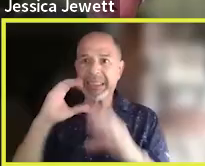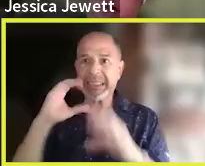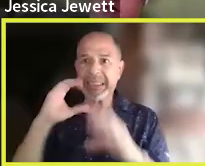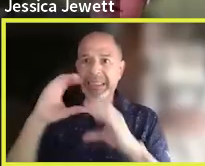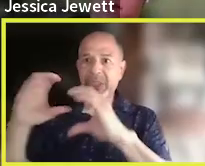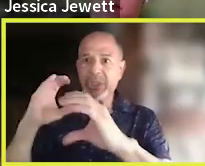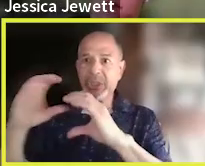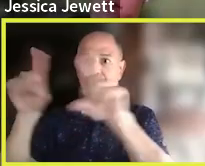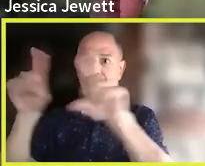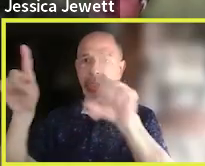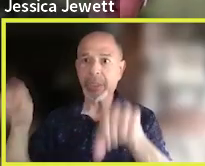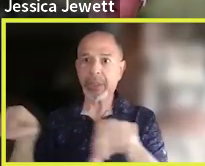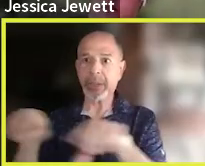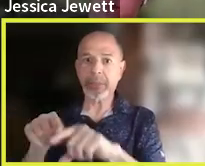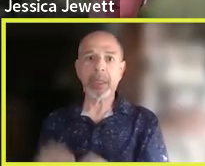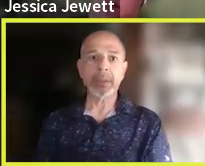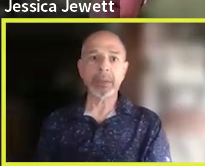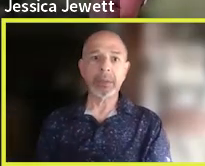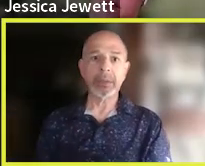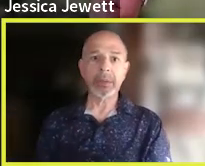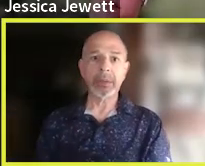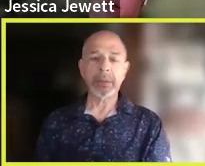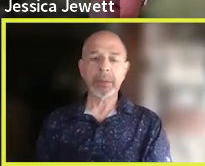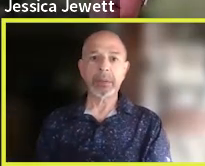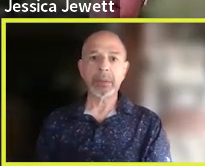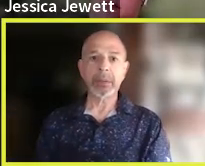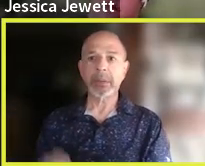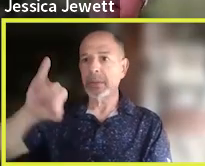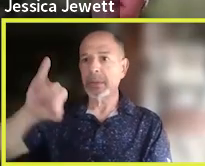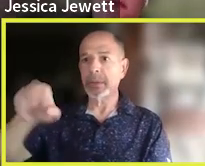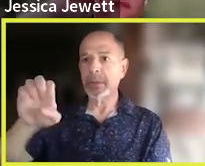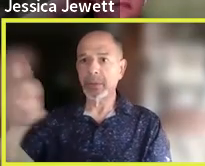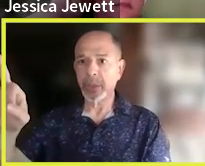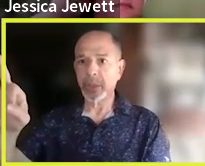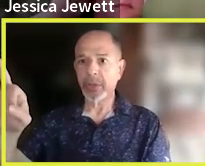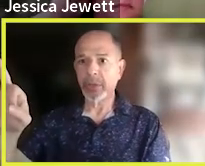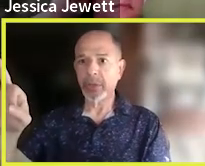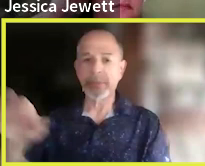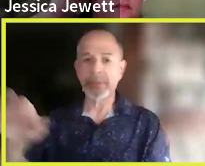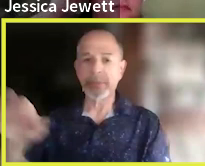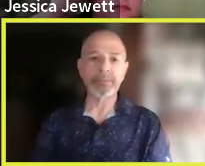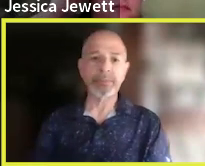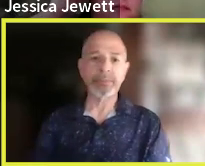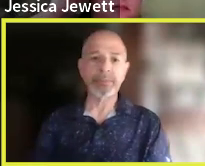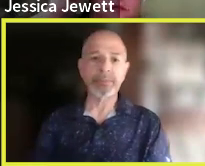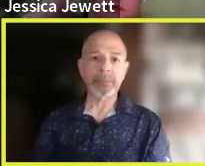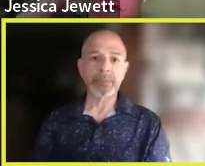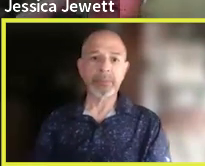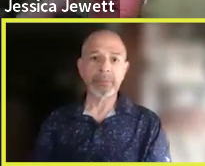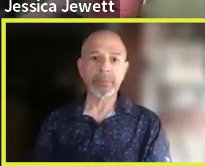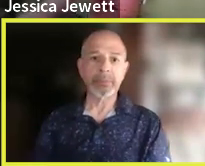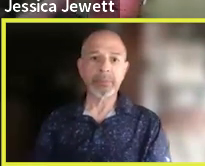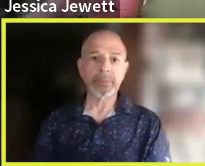I are going to be, I know she said Ripon always looks for free stuff. We are going to be in a spring